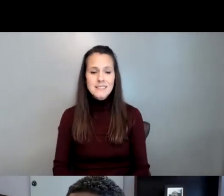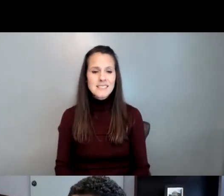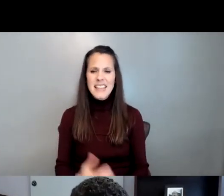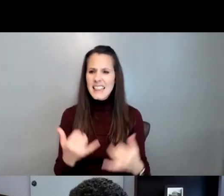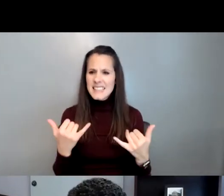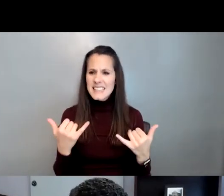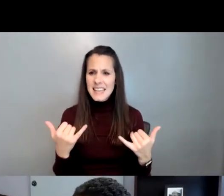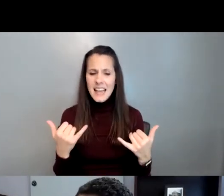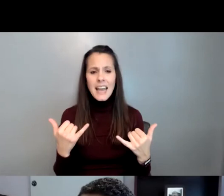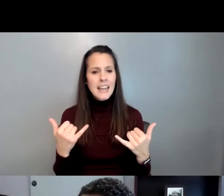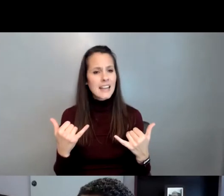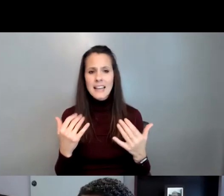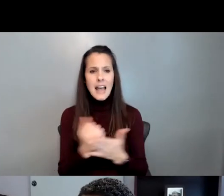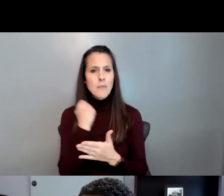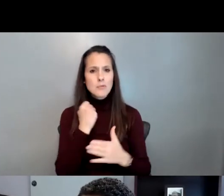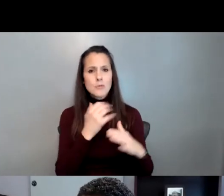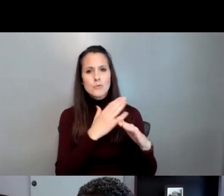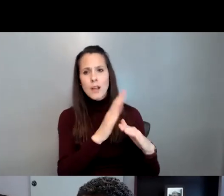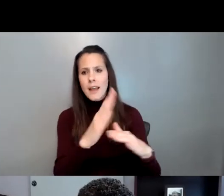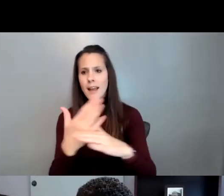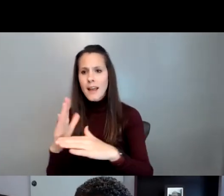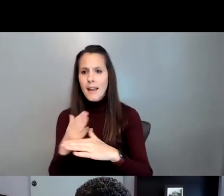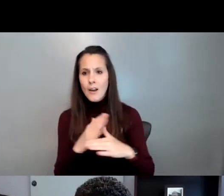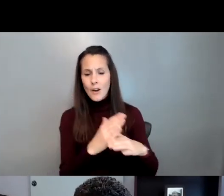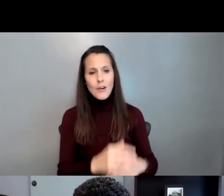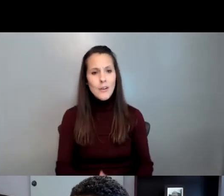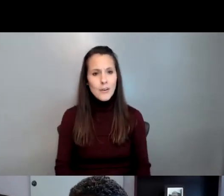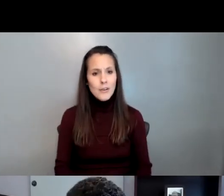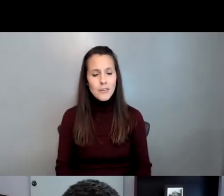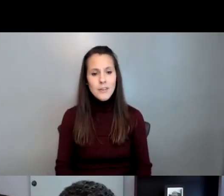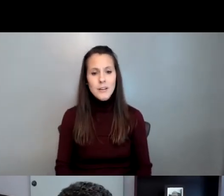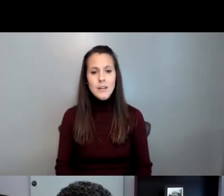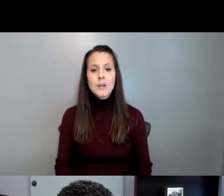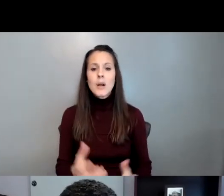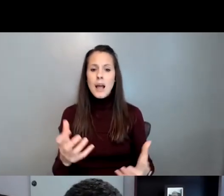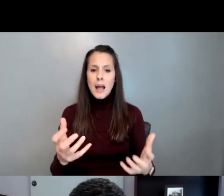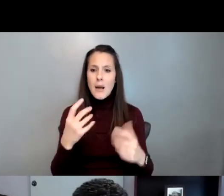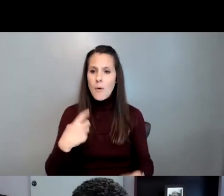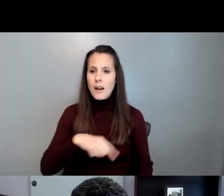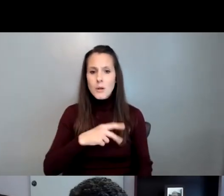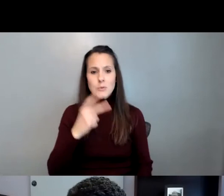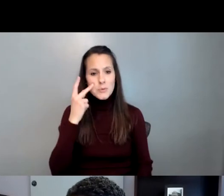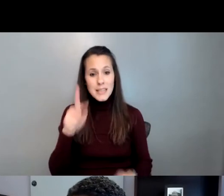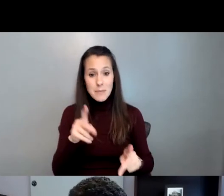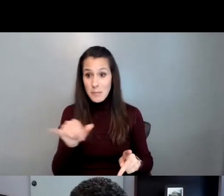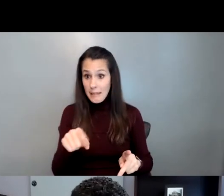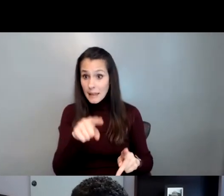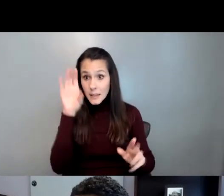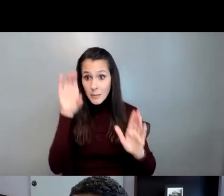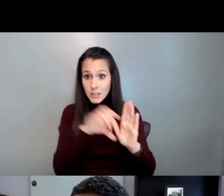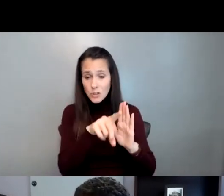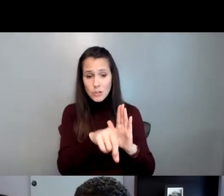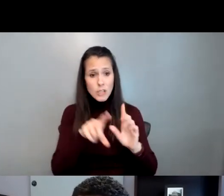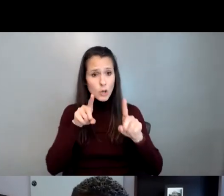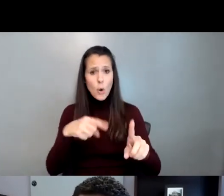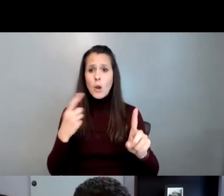for us to share together, to then see that there are individuals like those that are on this screen that are going out and getting an education